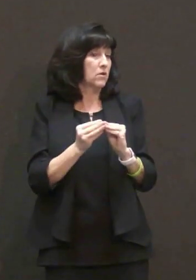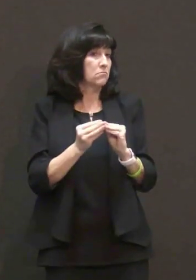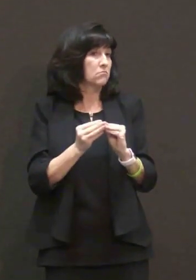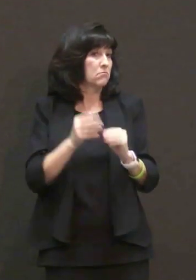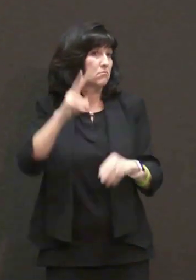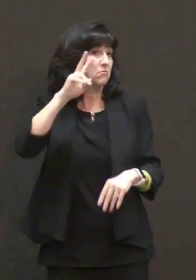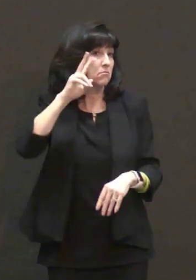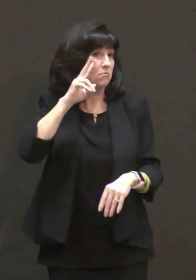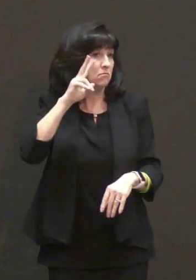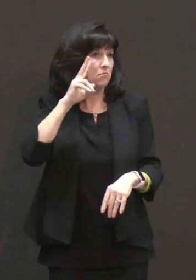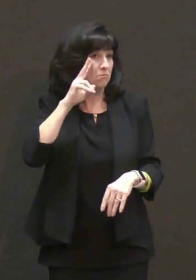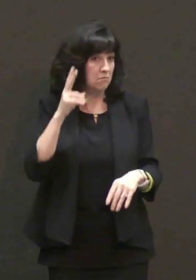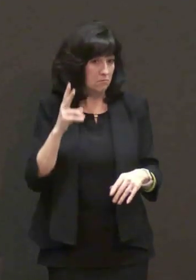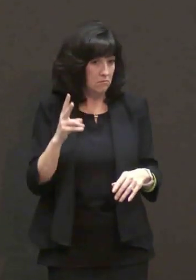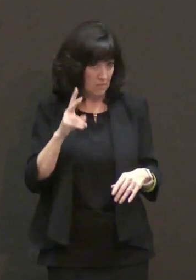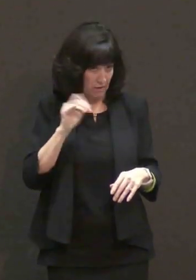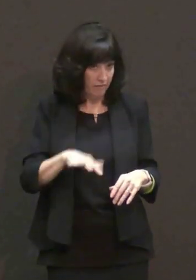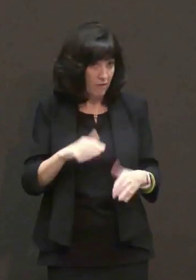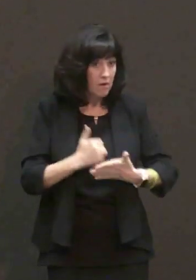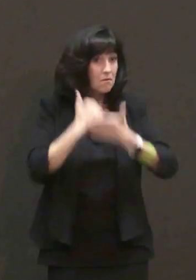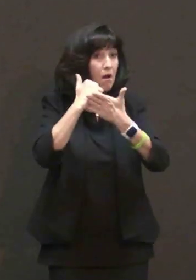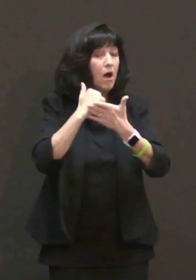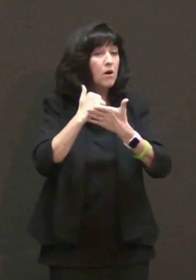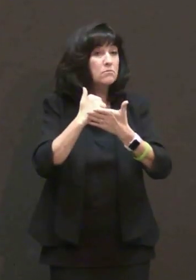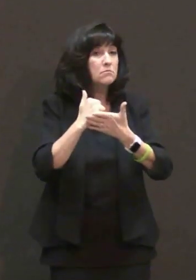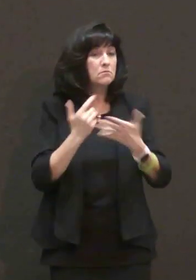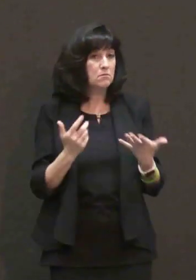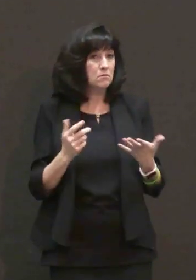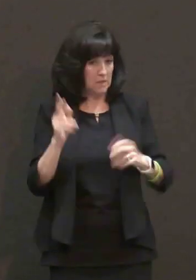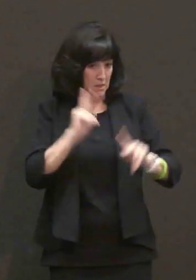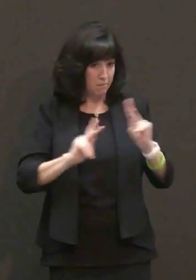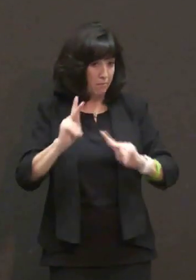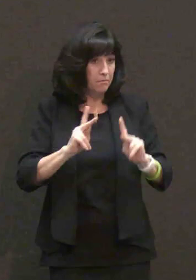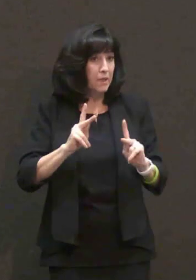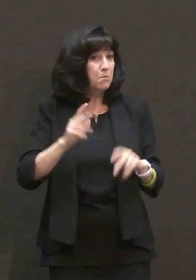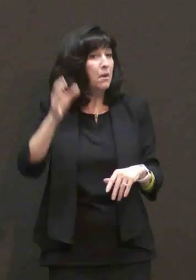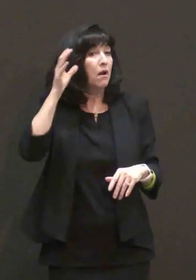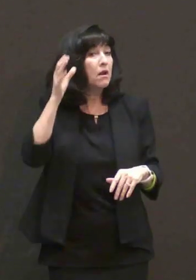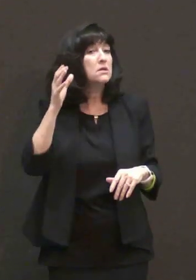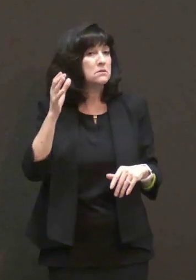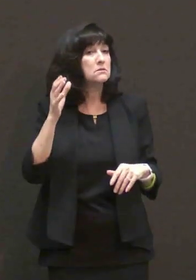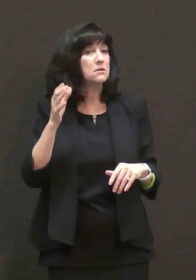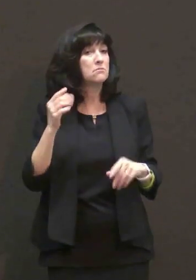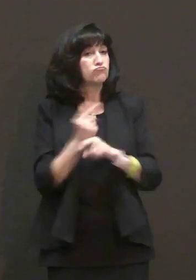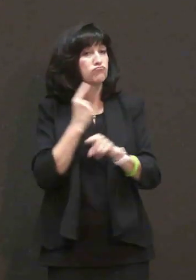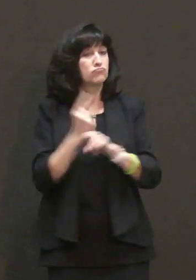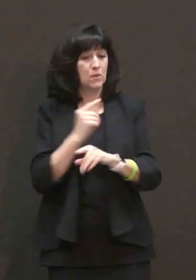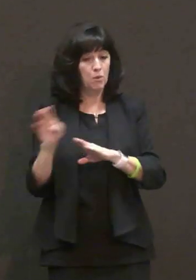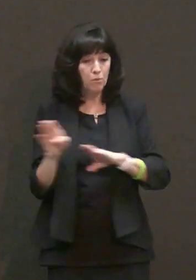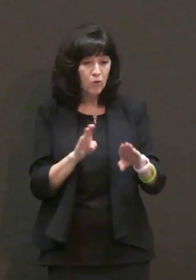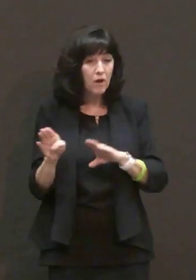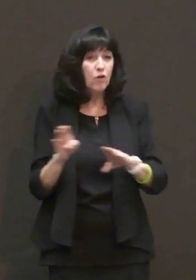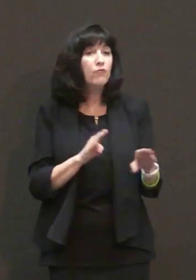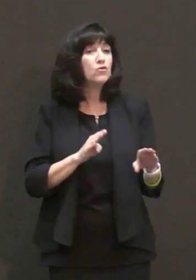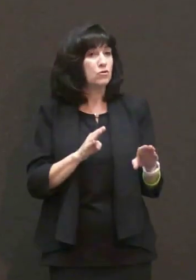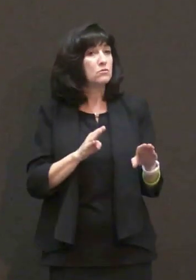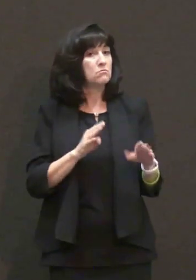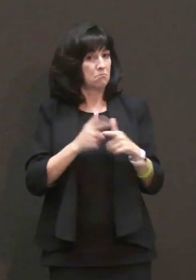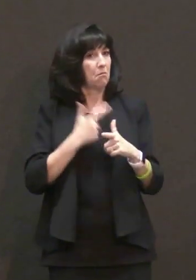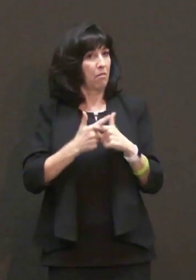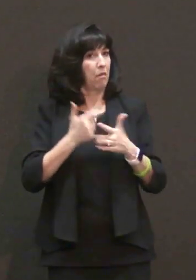do it soon enough? Was it effective enough? Did people practice appropriate behaviors enough, as we